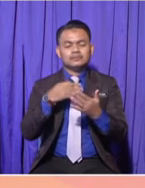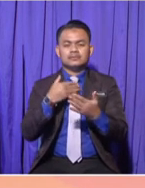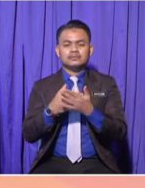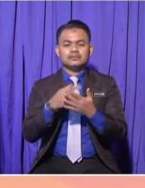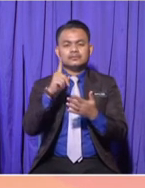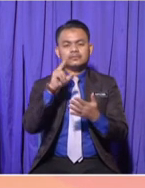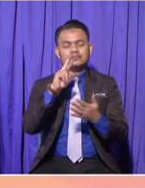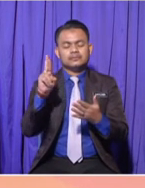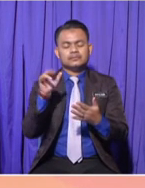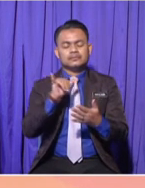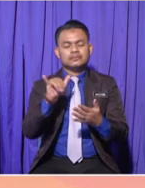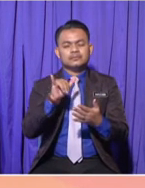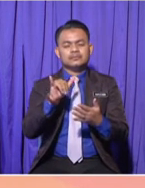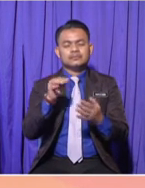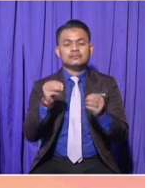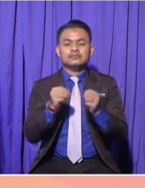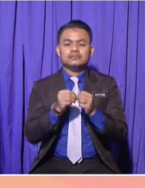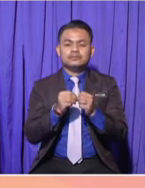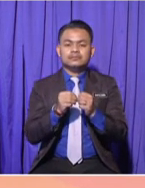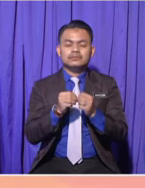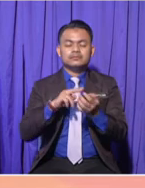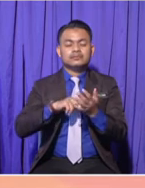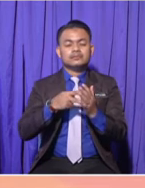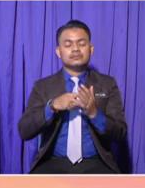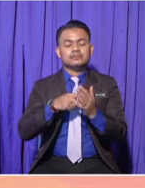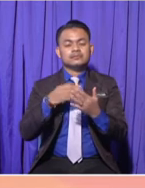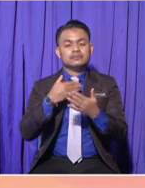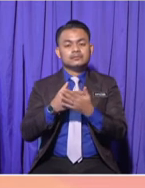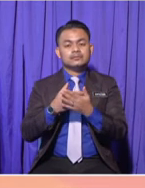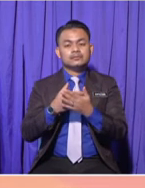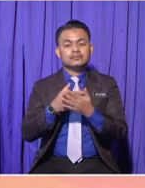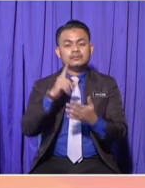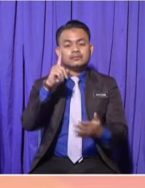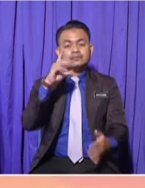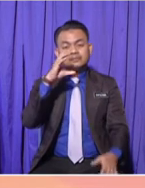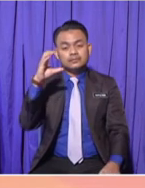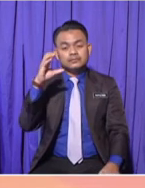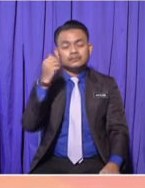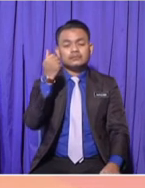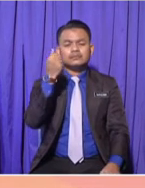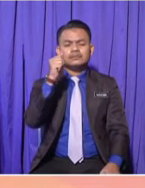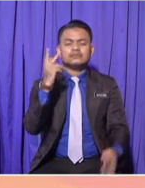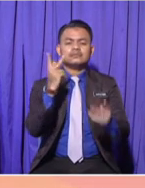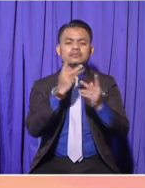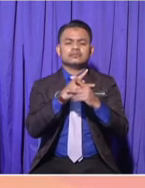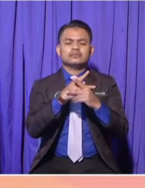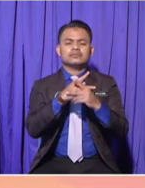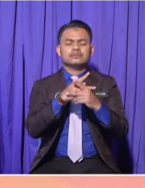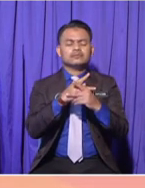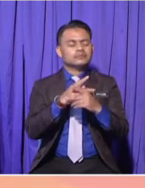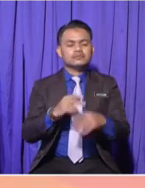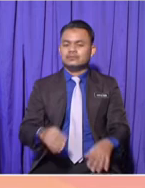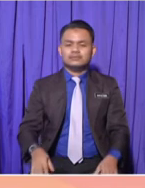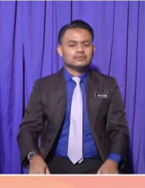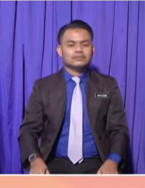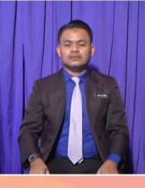just like counting up to 100 10 times. Wow! It could take